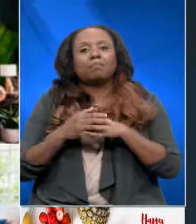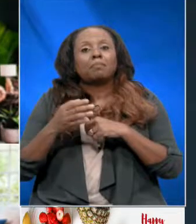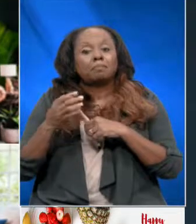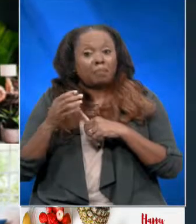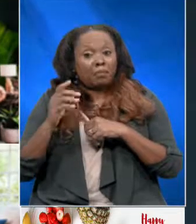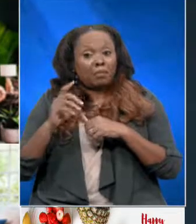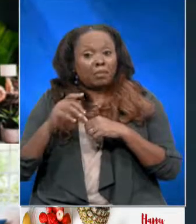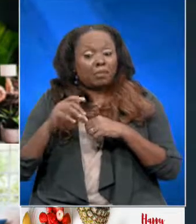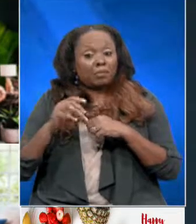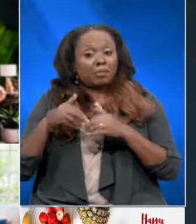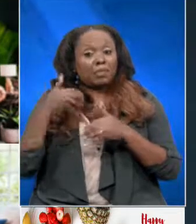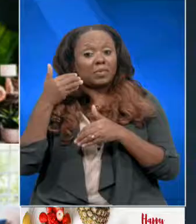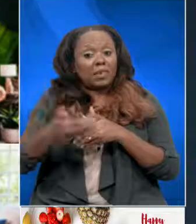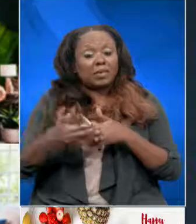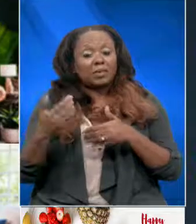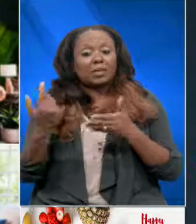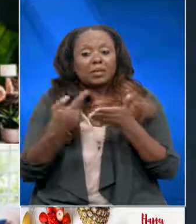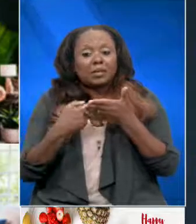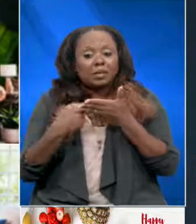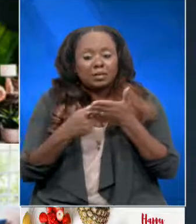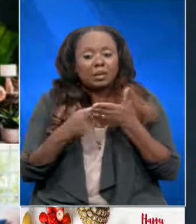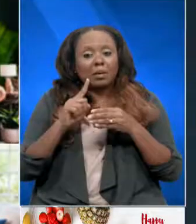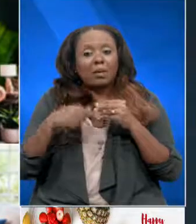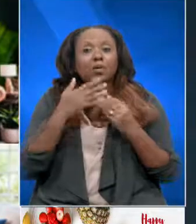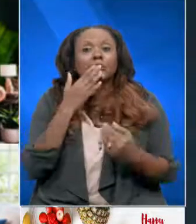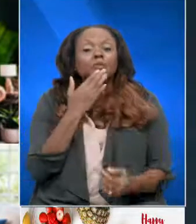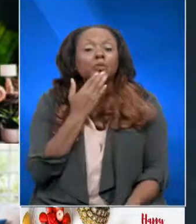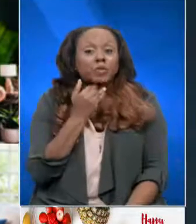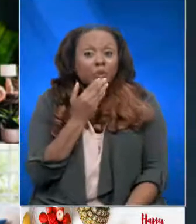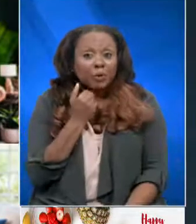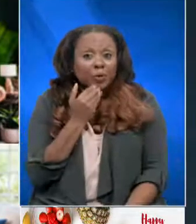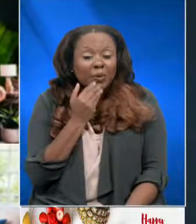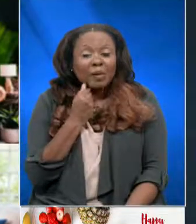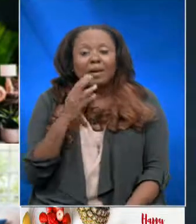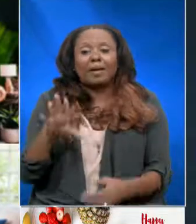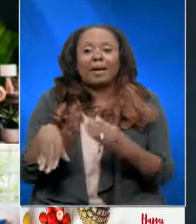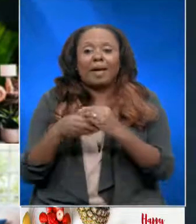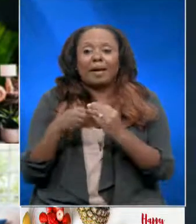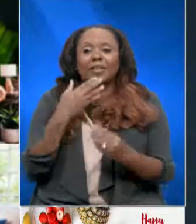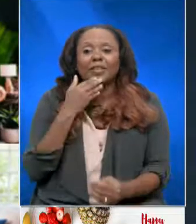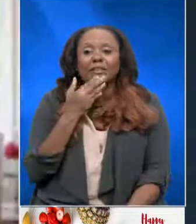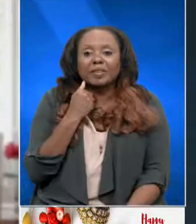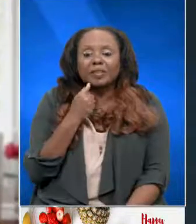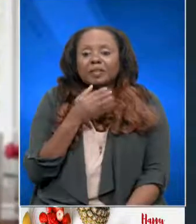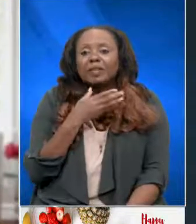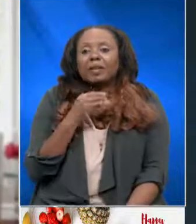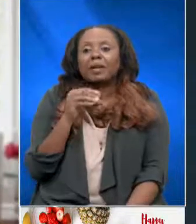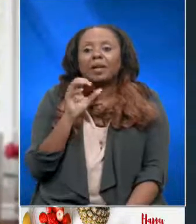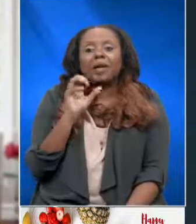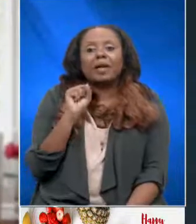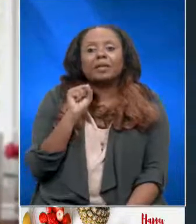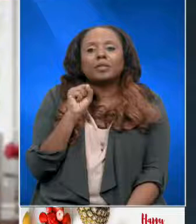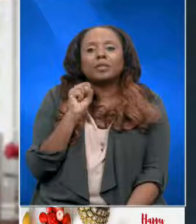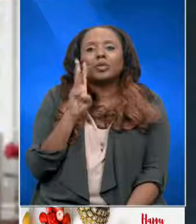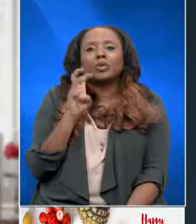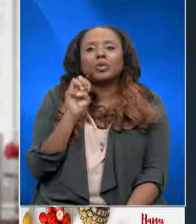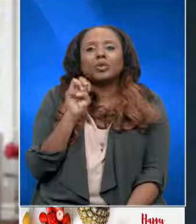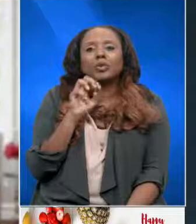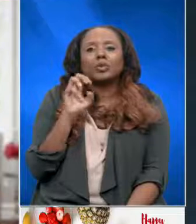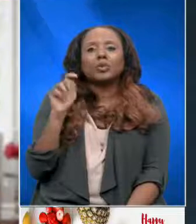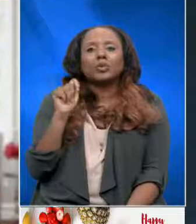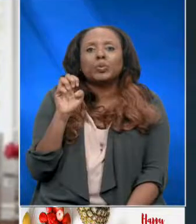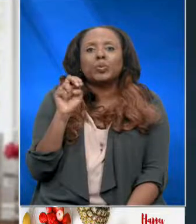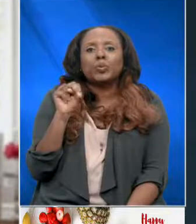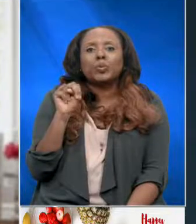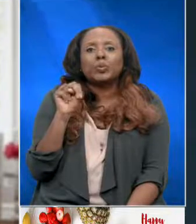will delve into the sugar aspect and added sugar, unsweetened beverages,